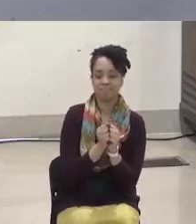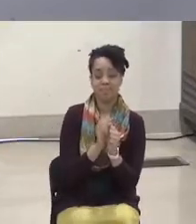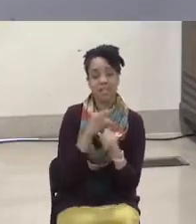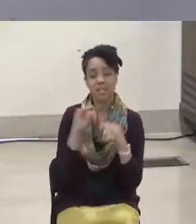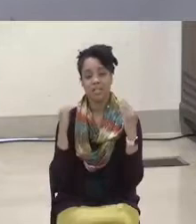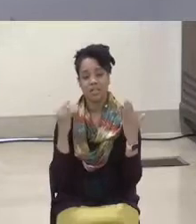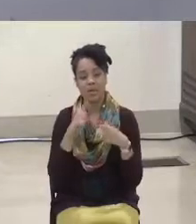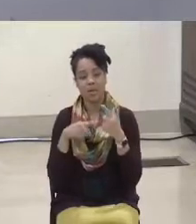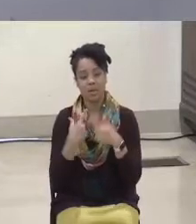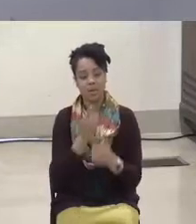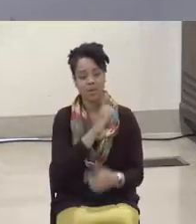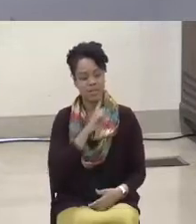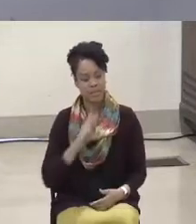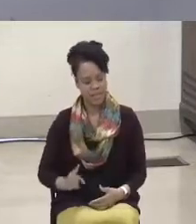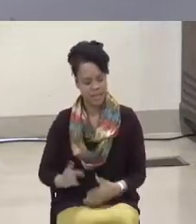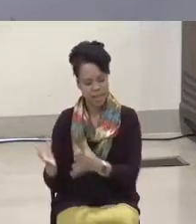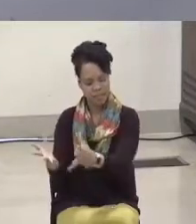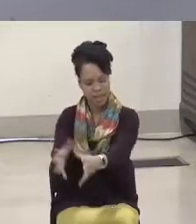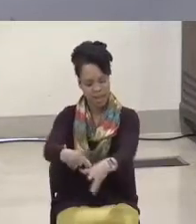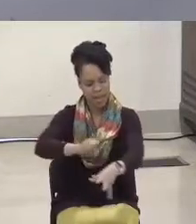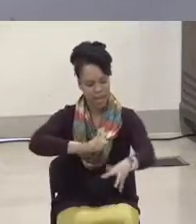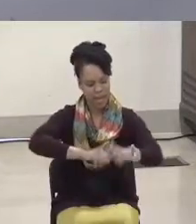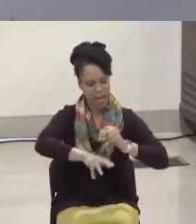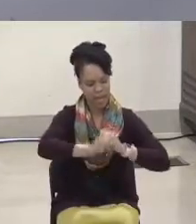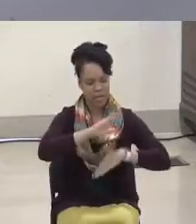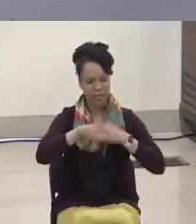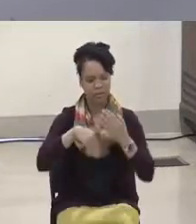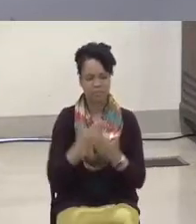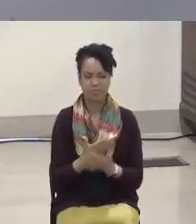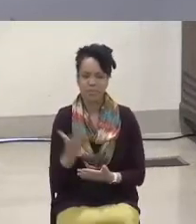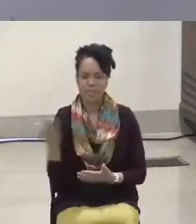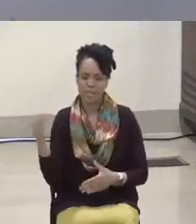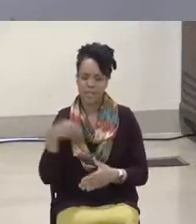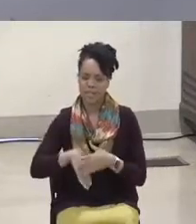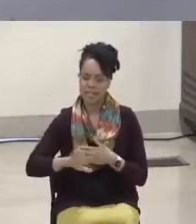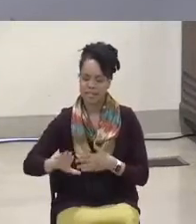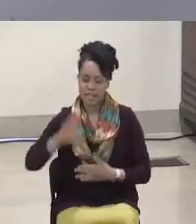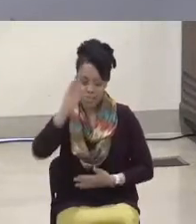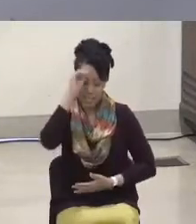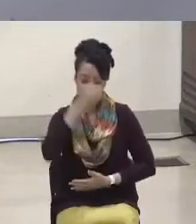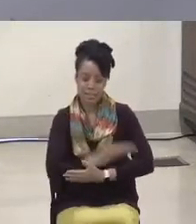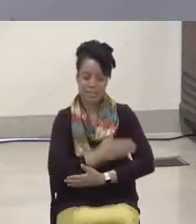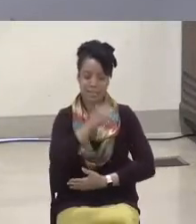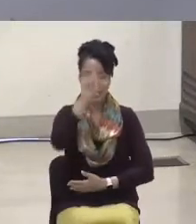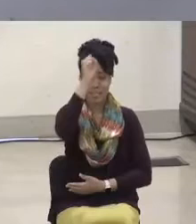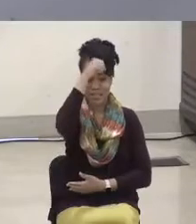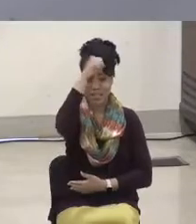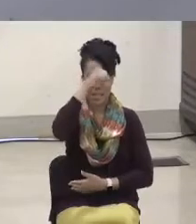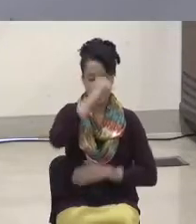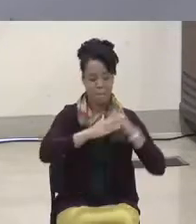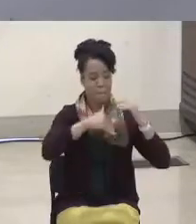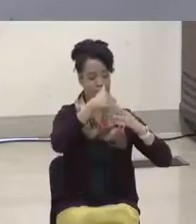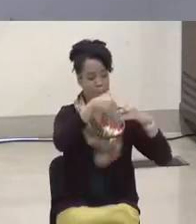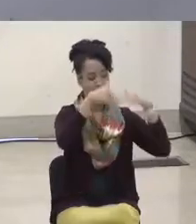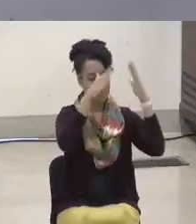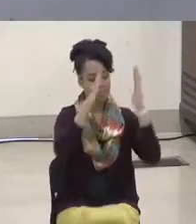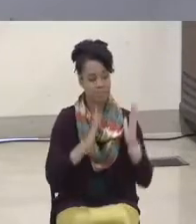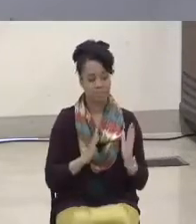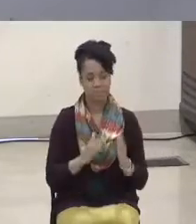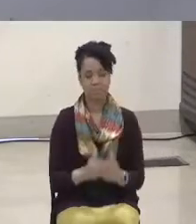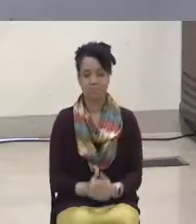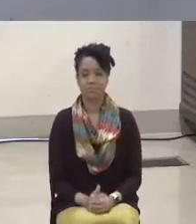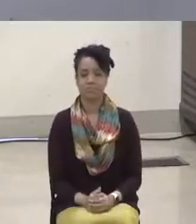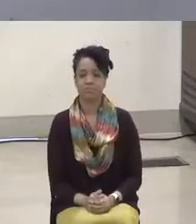so when David gathers the materials and his son Solomon builds the house, Cuando David junta todos los materiales y su hijo